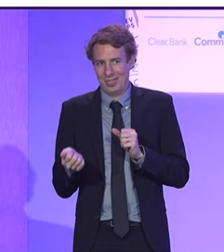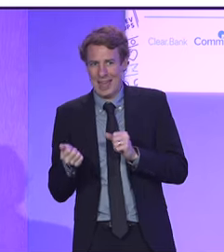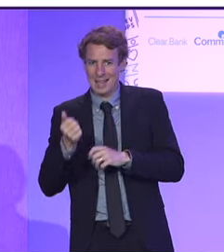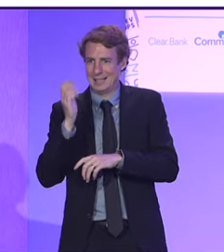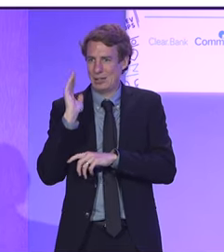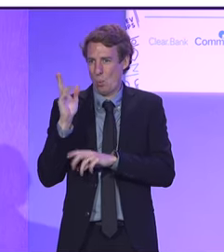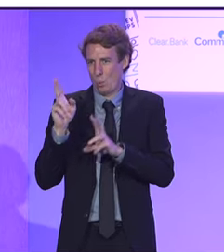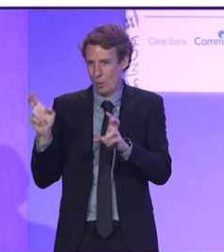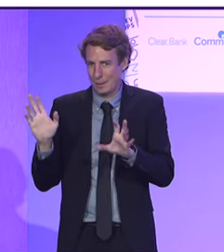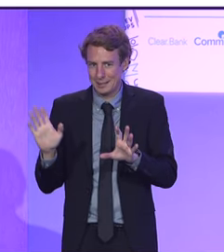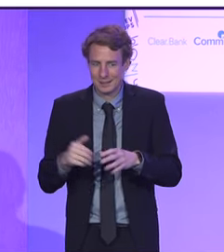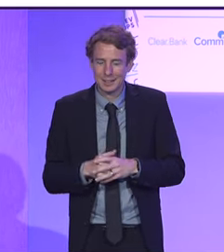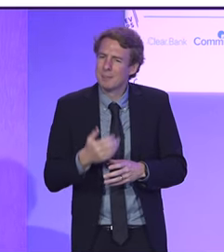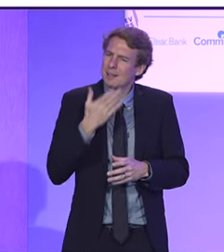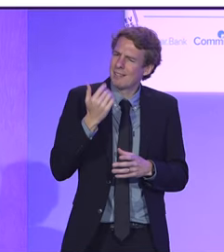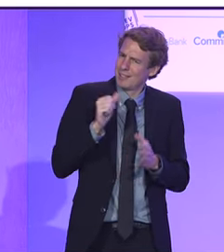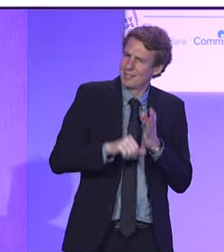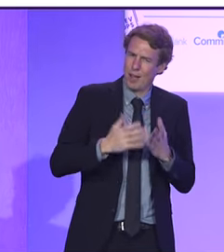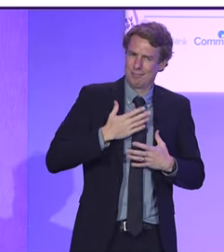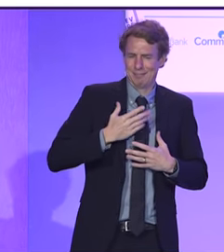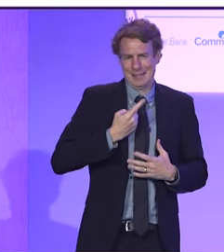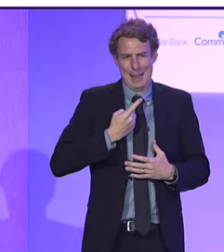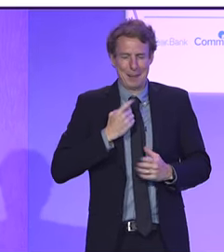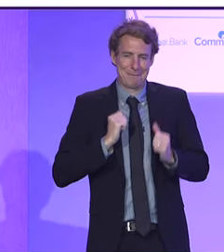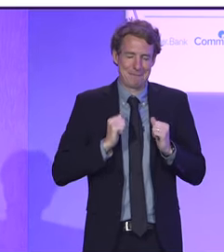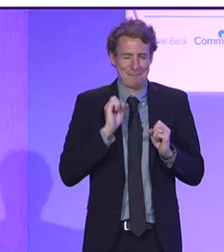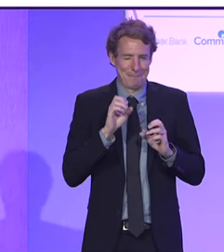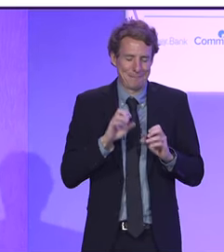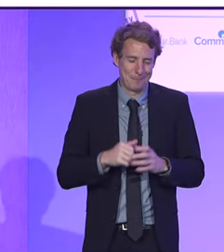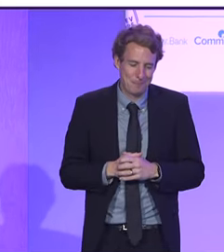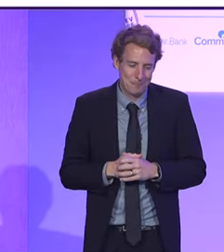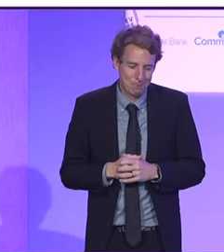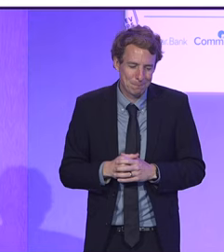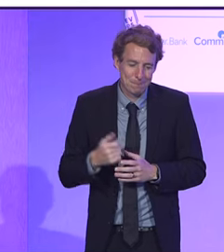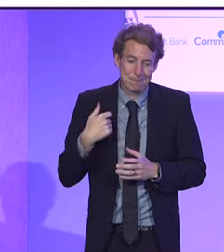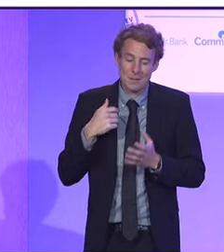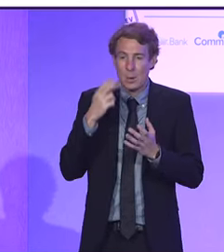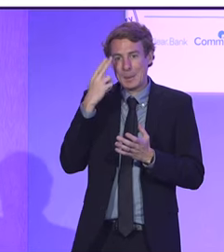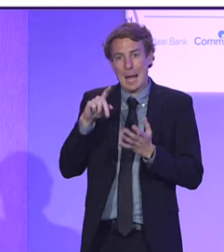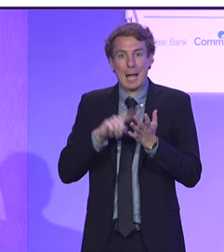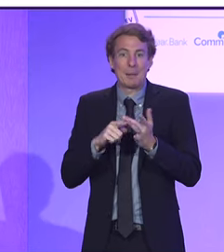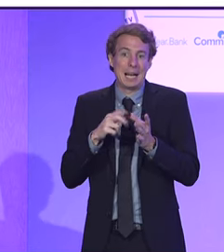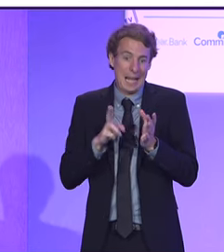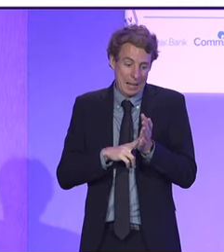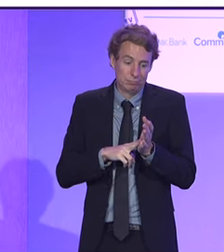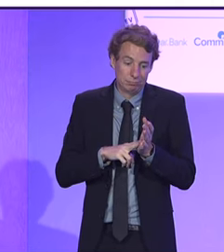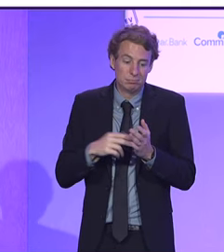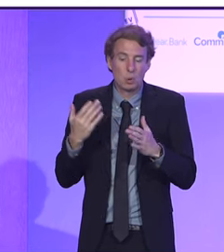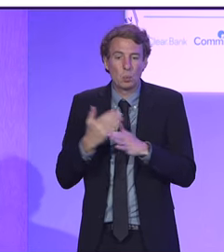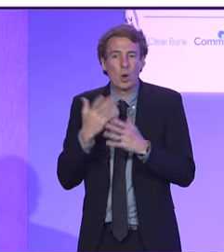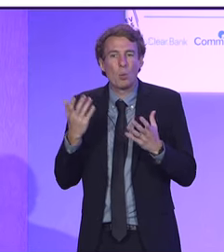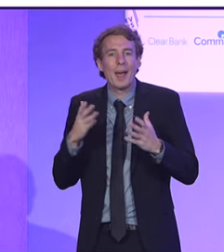already started talking about me, which is nice, I like that. So my name is Lian. I'm a developer advocate with Loft Labs.